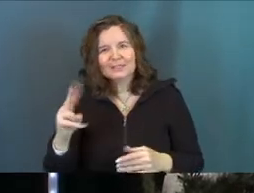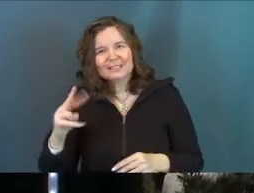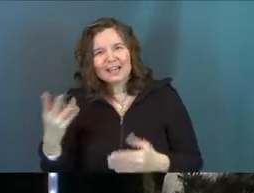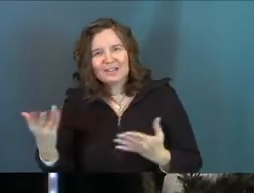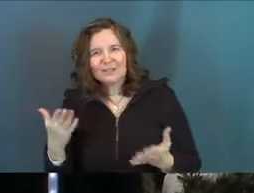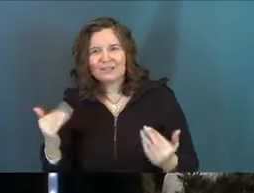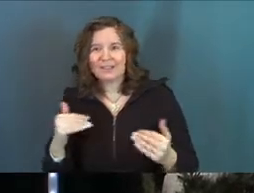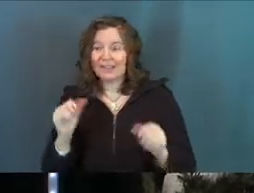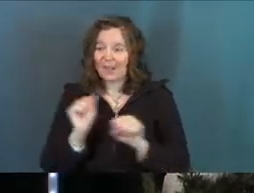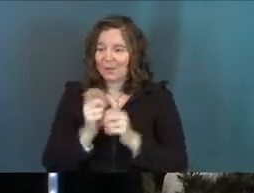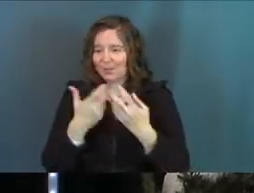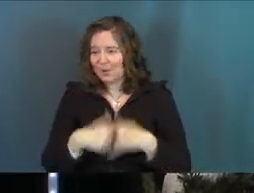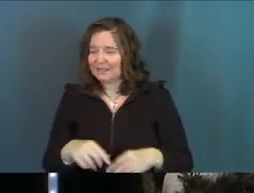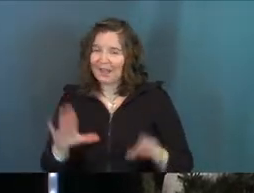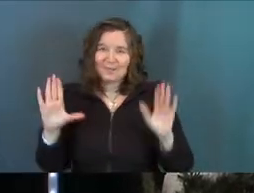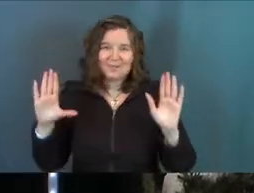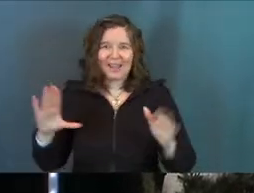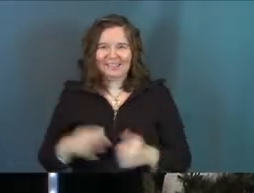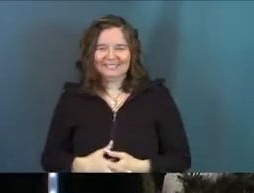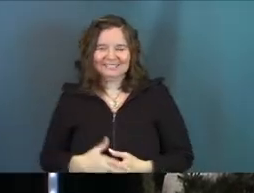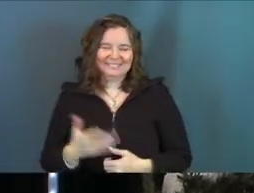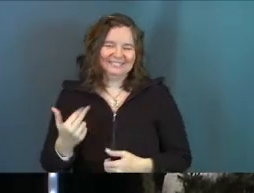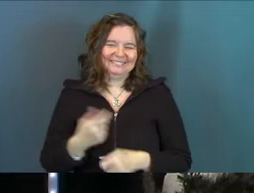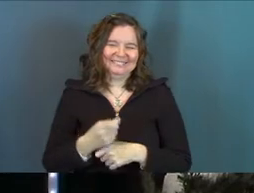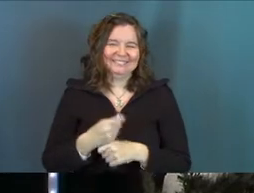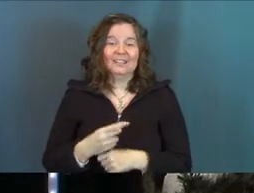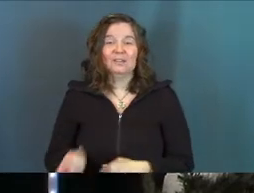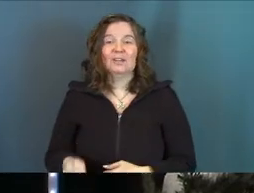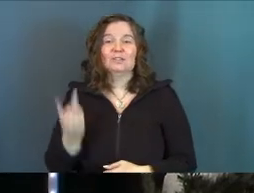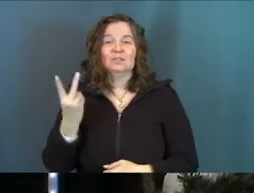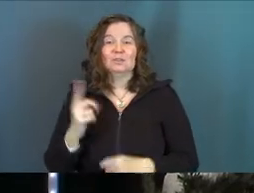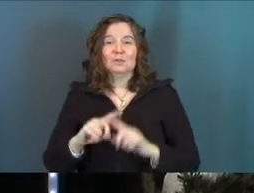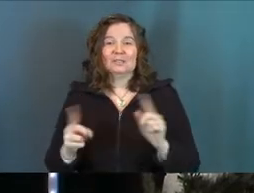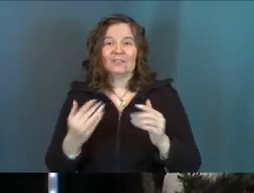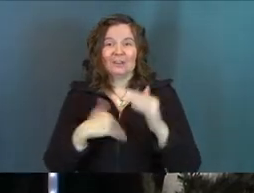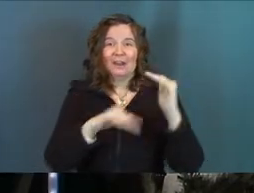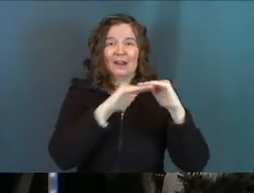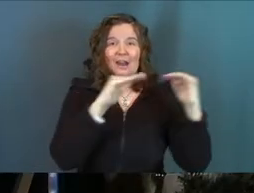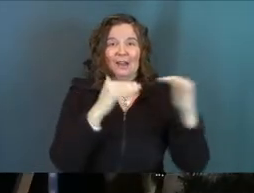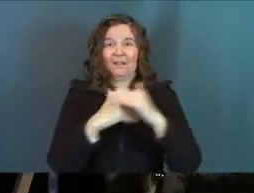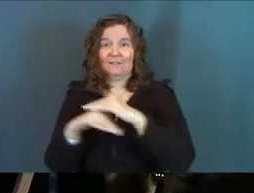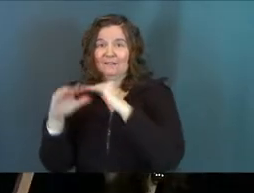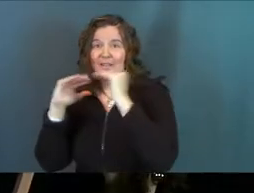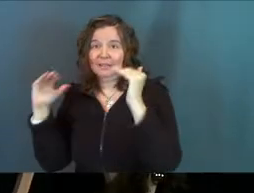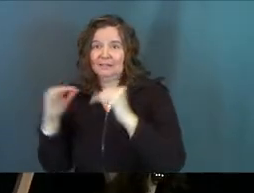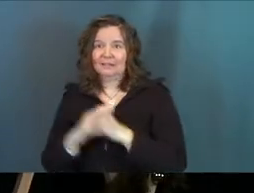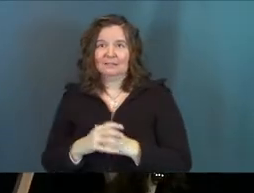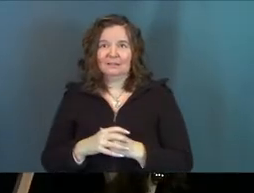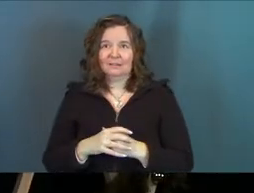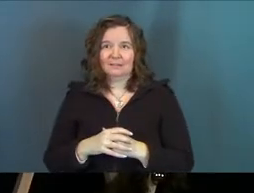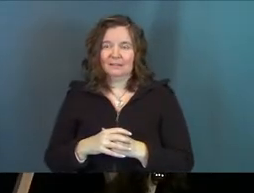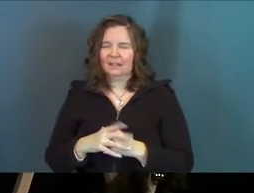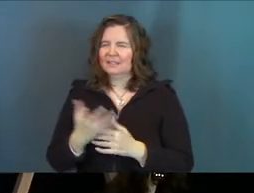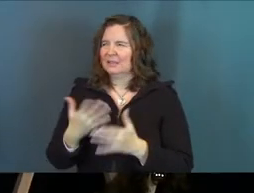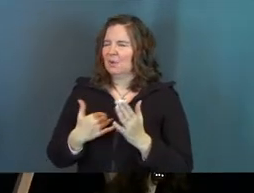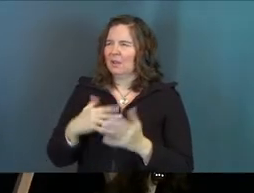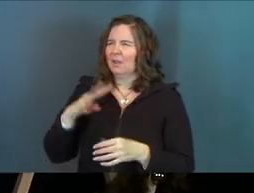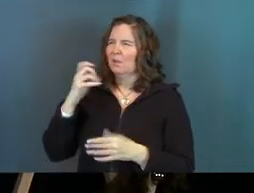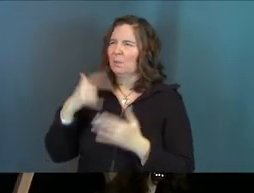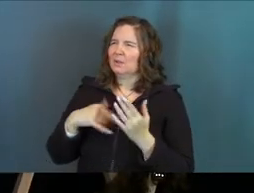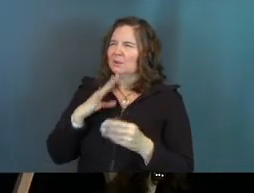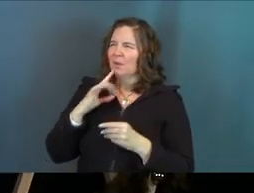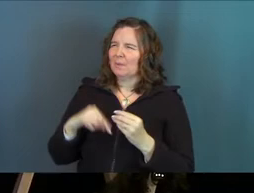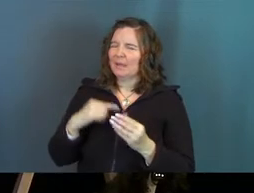go. That worked out great. So there's two different heavens, okay? And you, so for some of you, I'm just destroying things. You're like, what are you talking